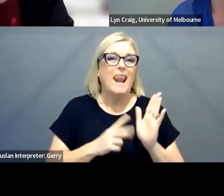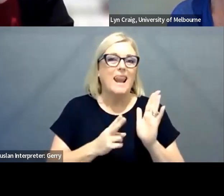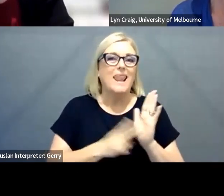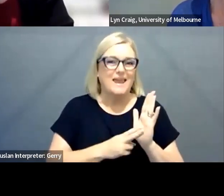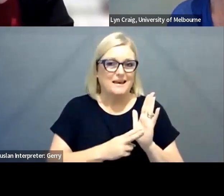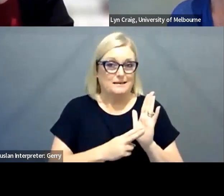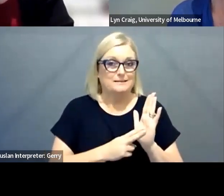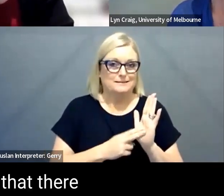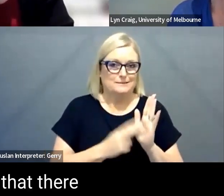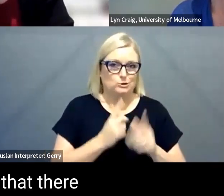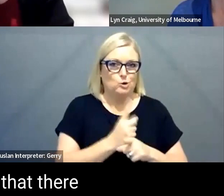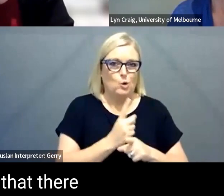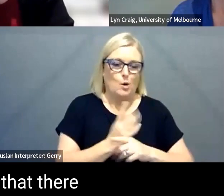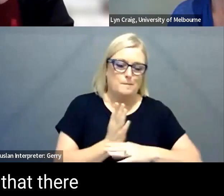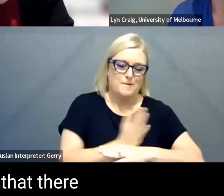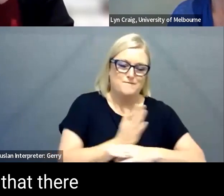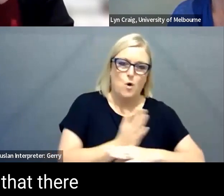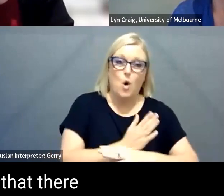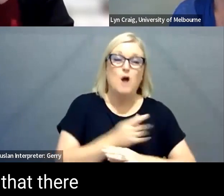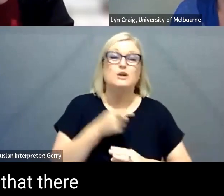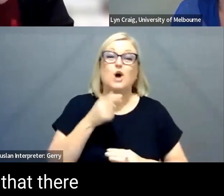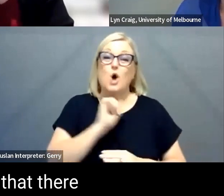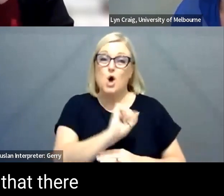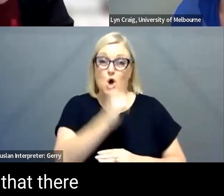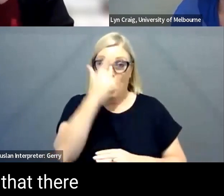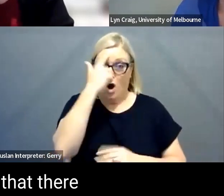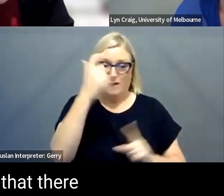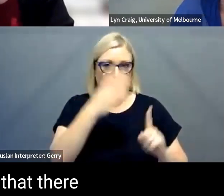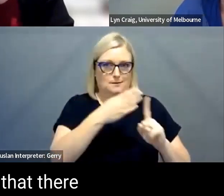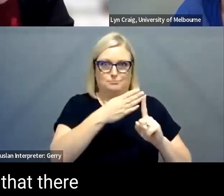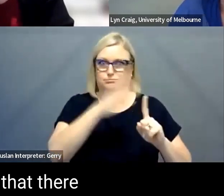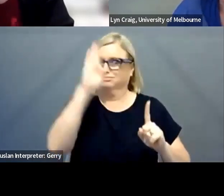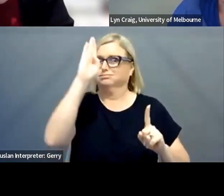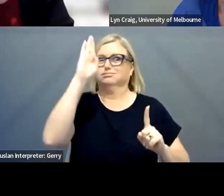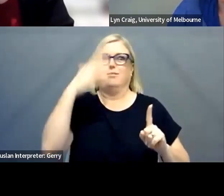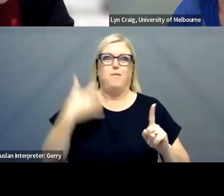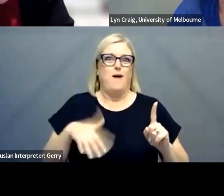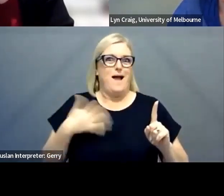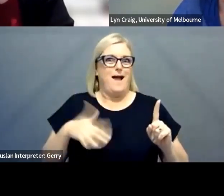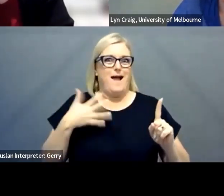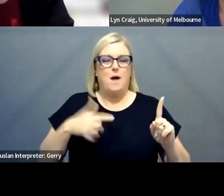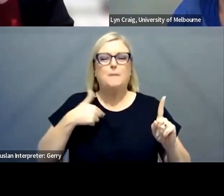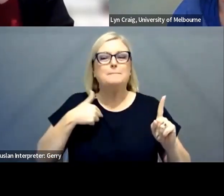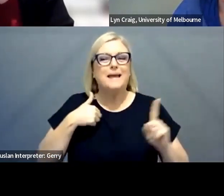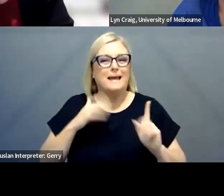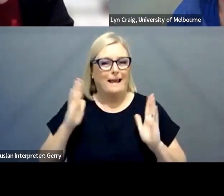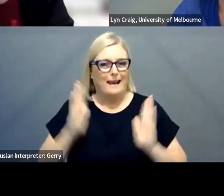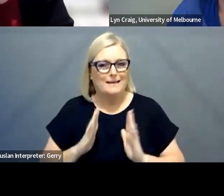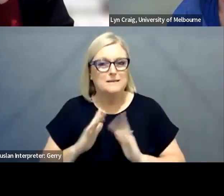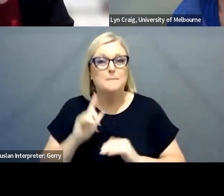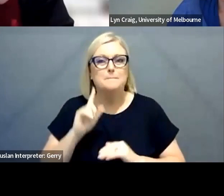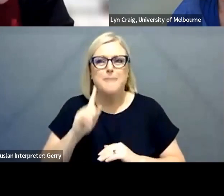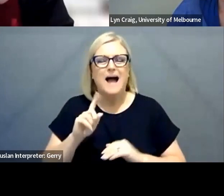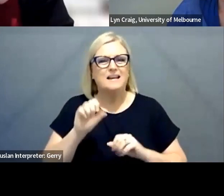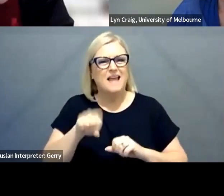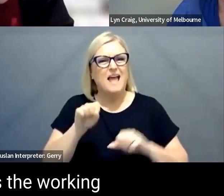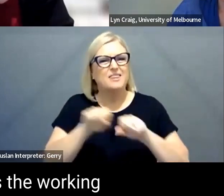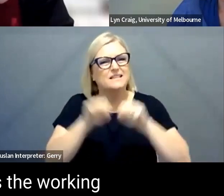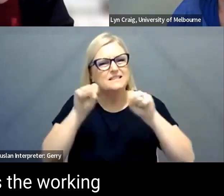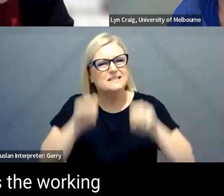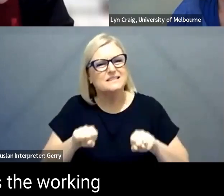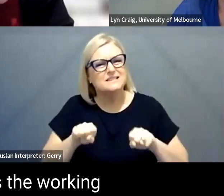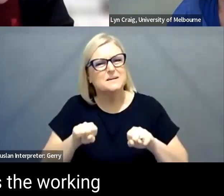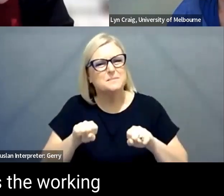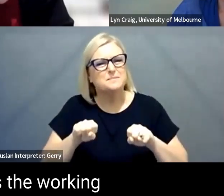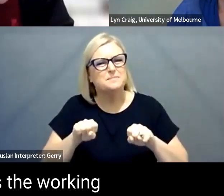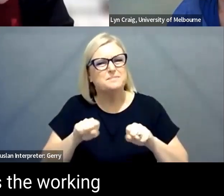have. But I agree that there is certainly a need to look at how the system is designed so